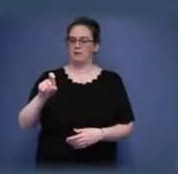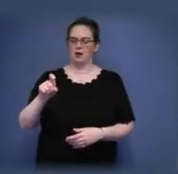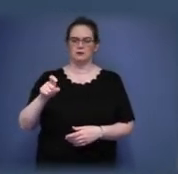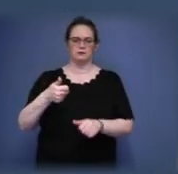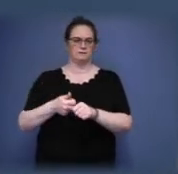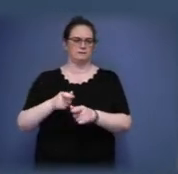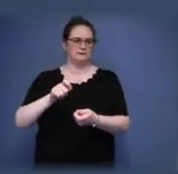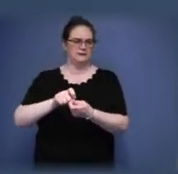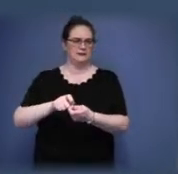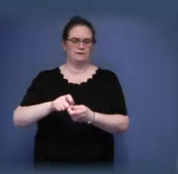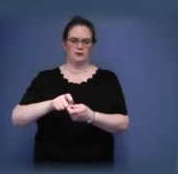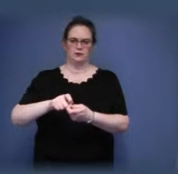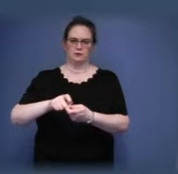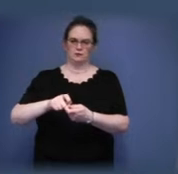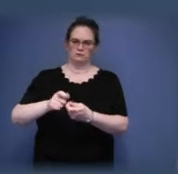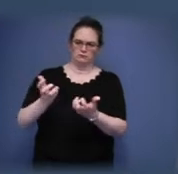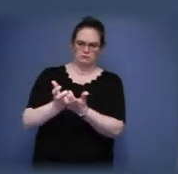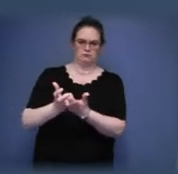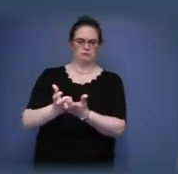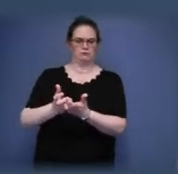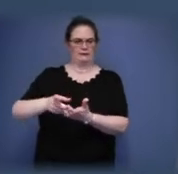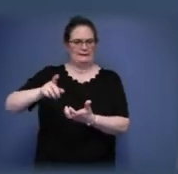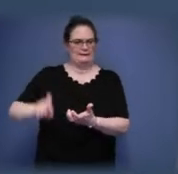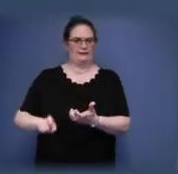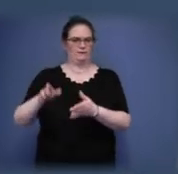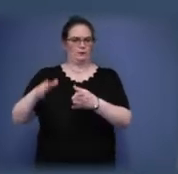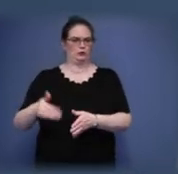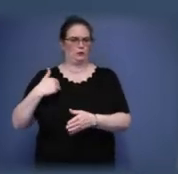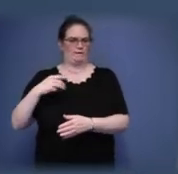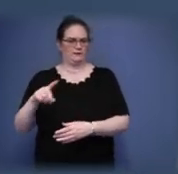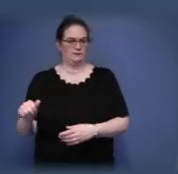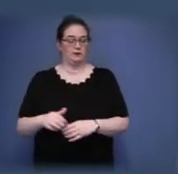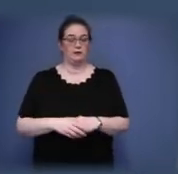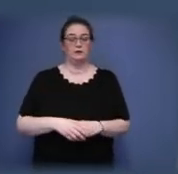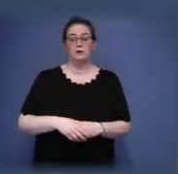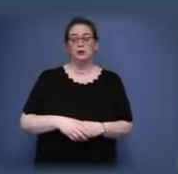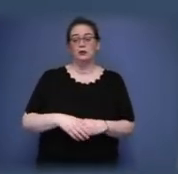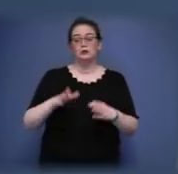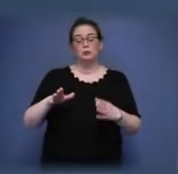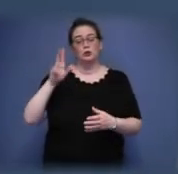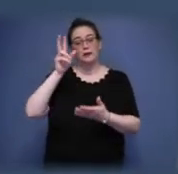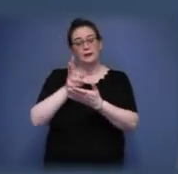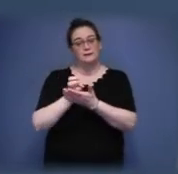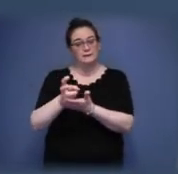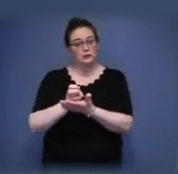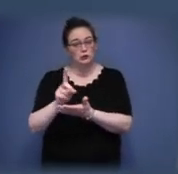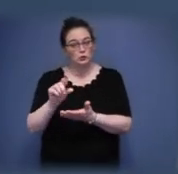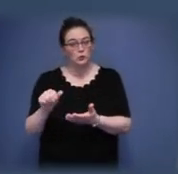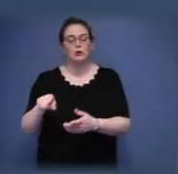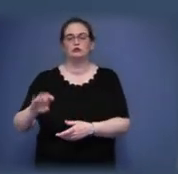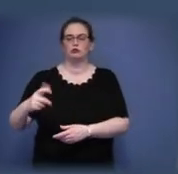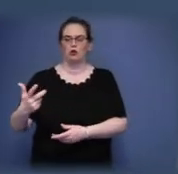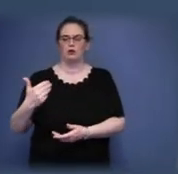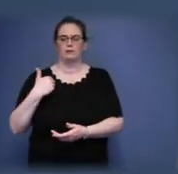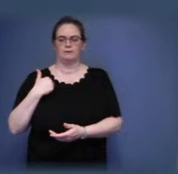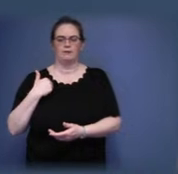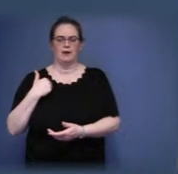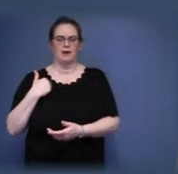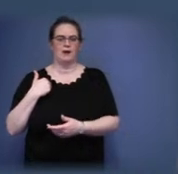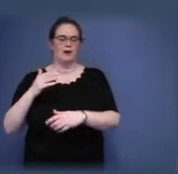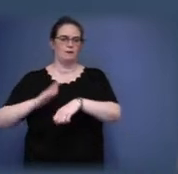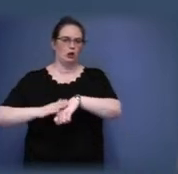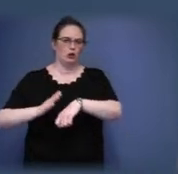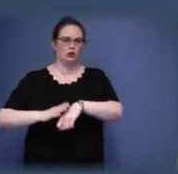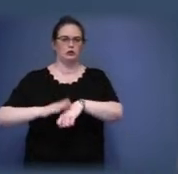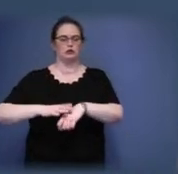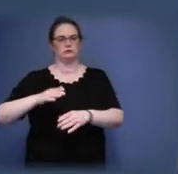specific need of a person with a disability. So if a person has a seizure disorder, that dog may have a signal that alerts them you're